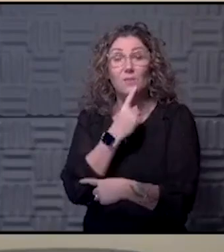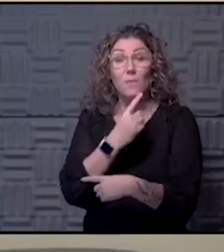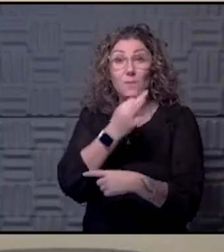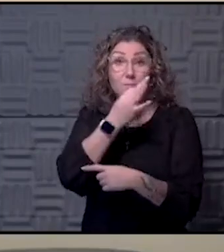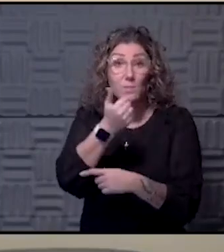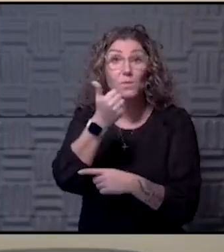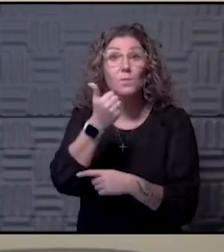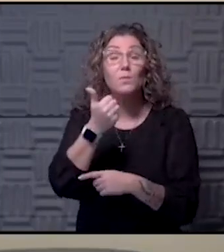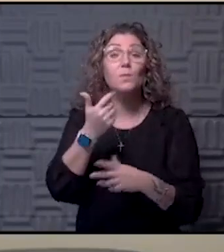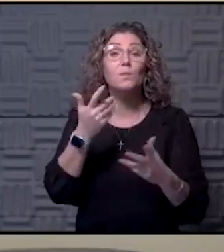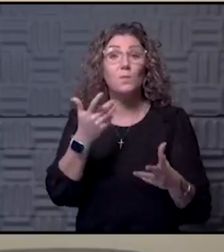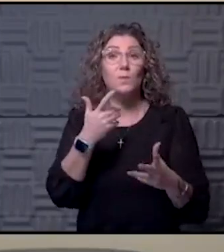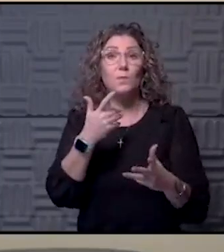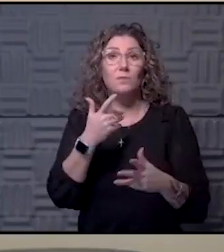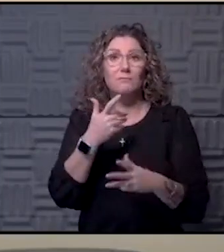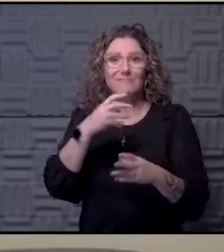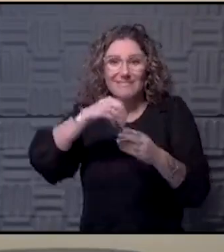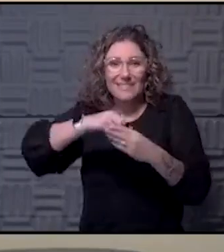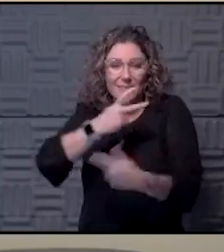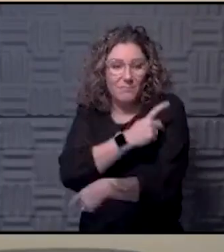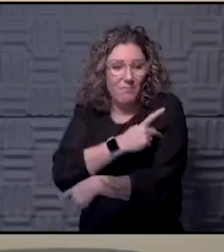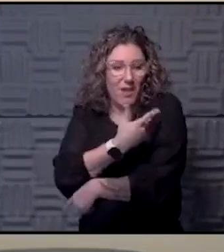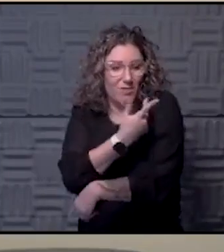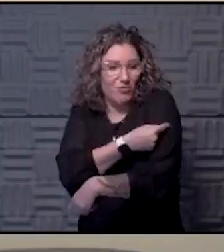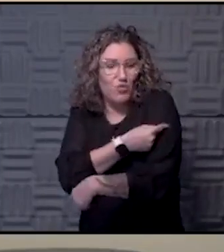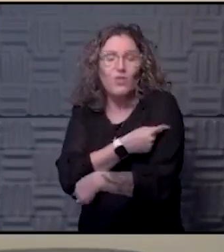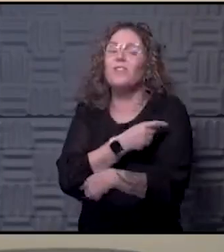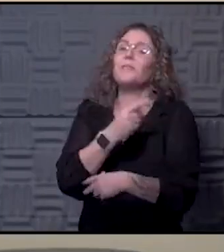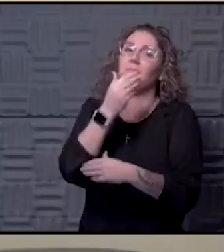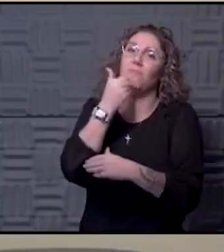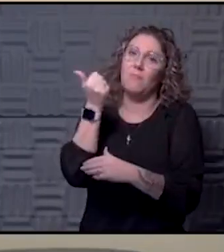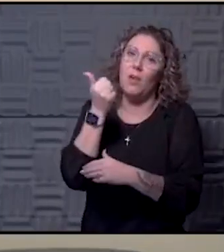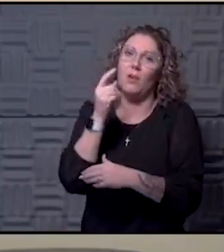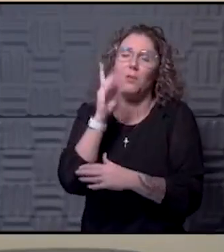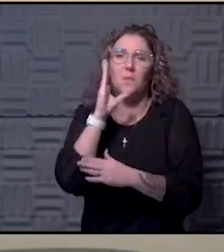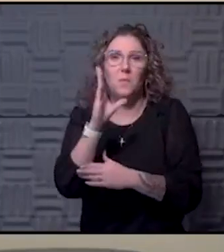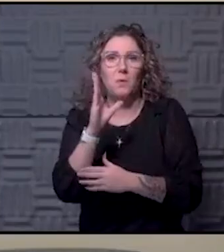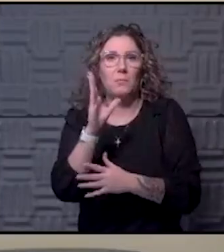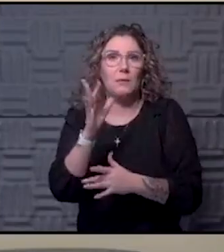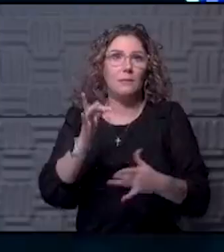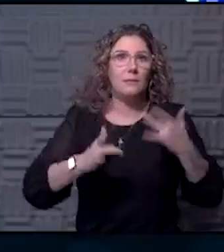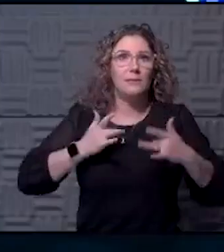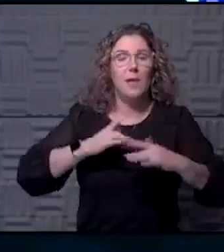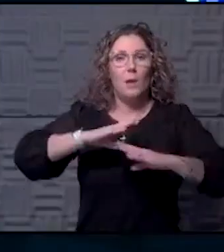get it into our patients' arms, the better. And they're going to be excited to have that.